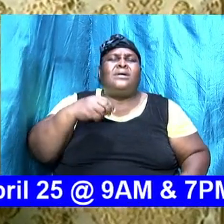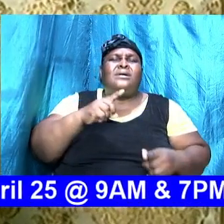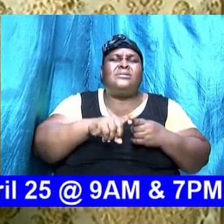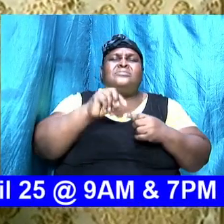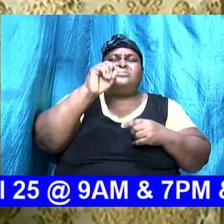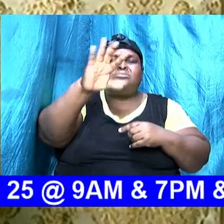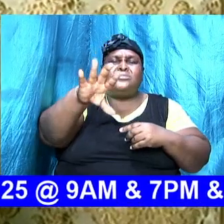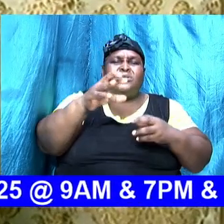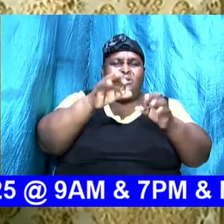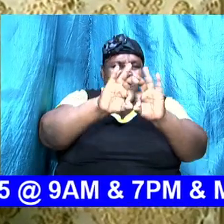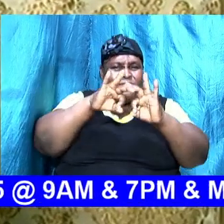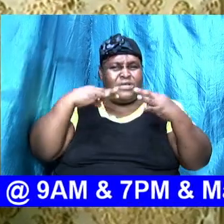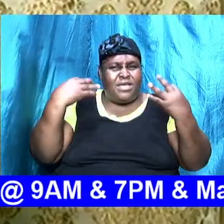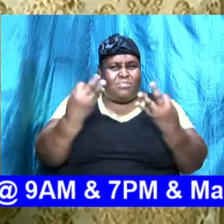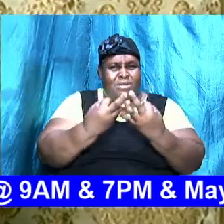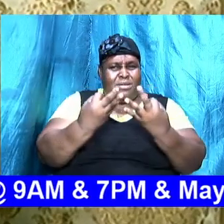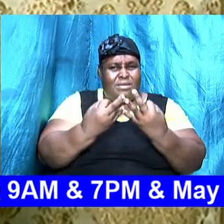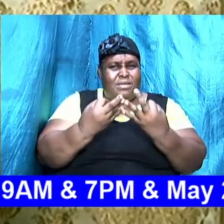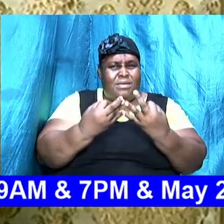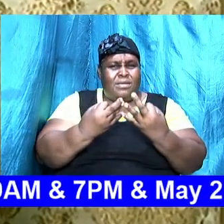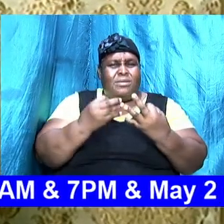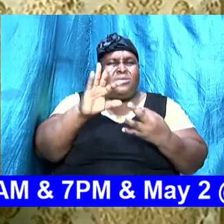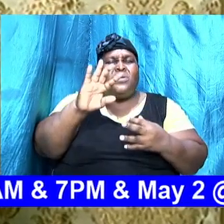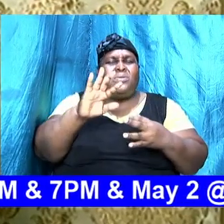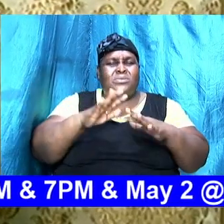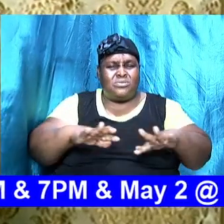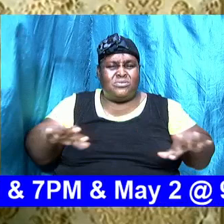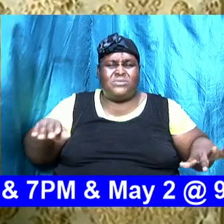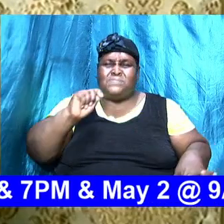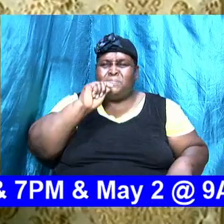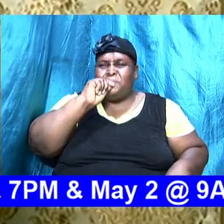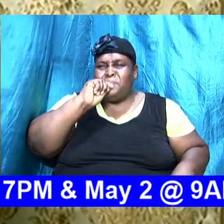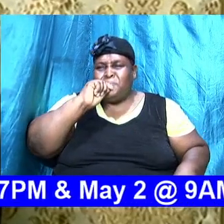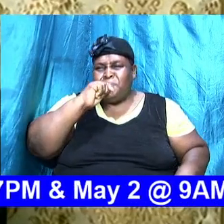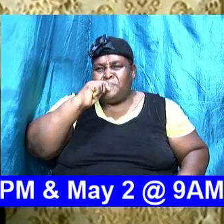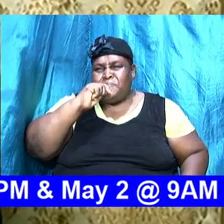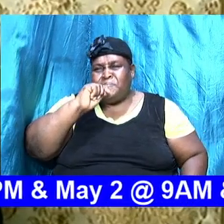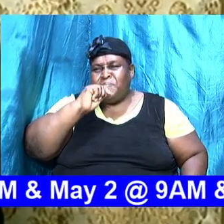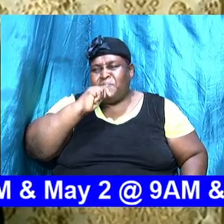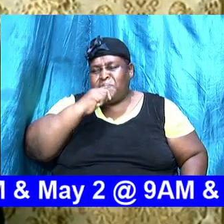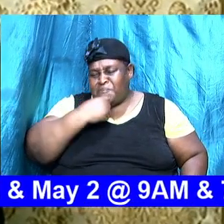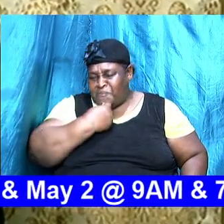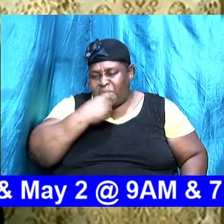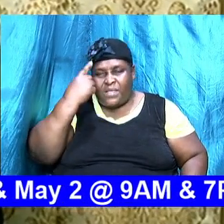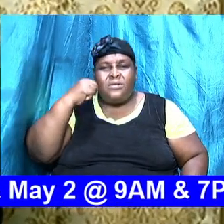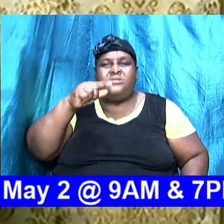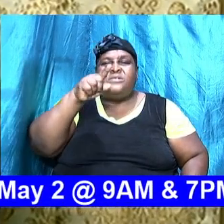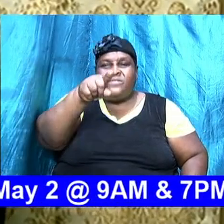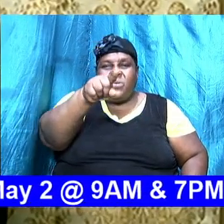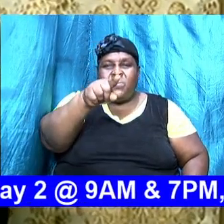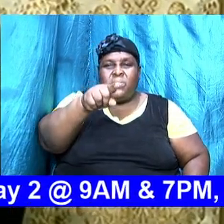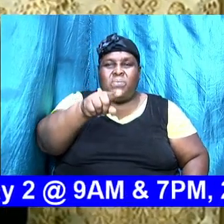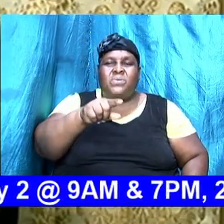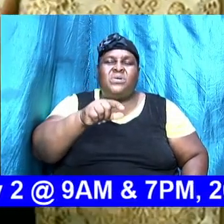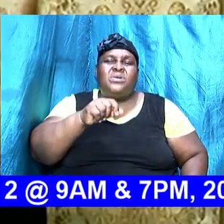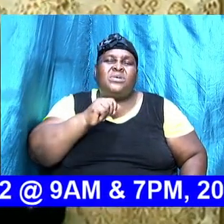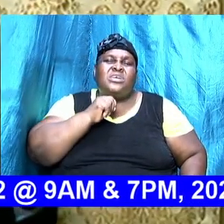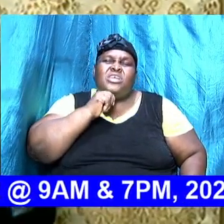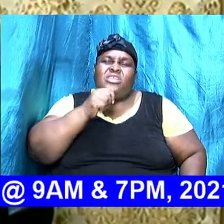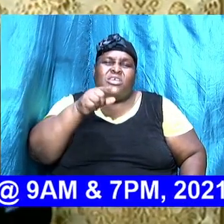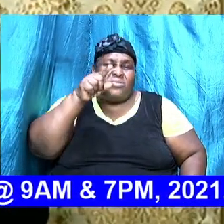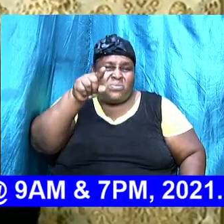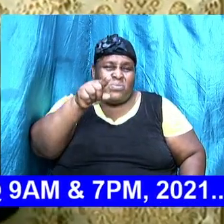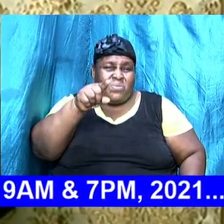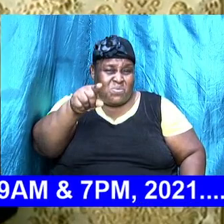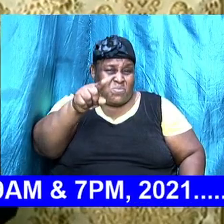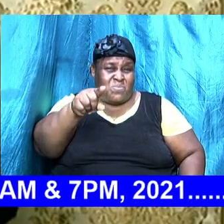household. Your children suffer because of you. Not you because you caused the